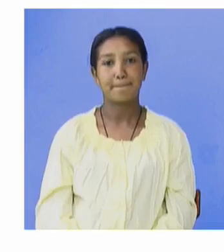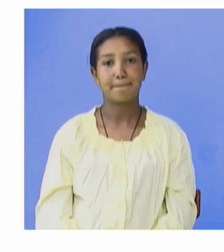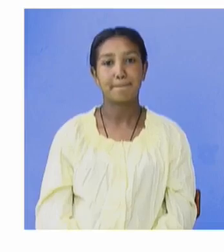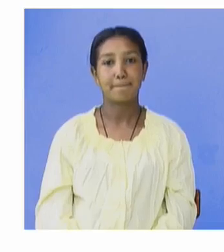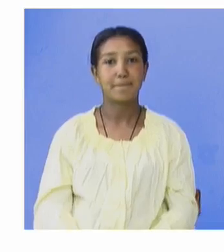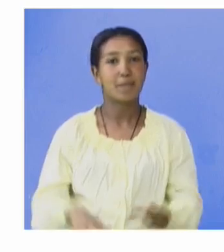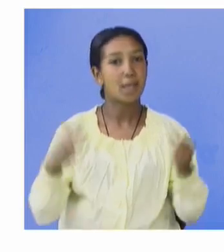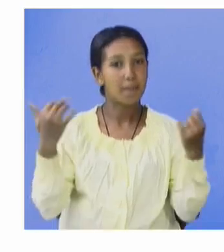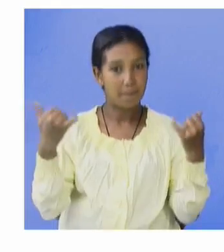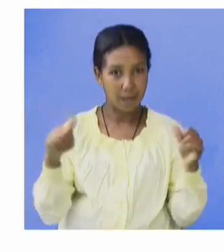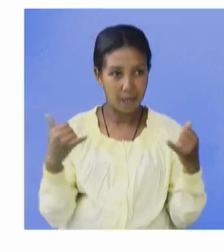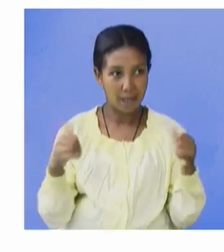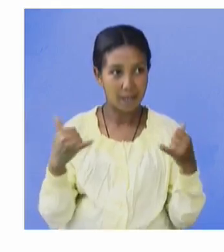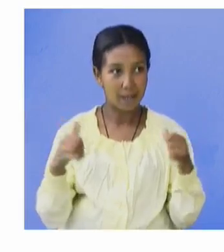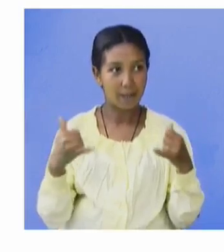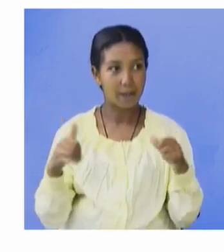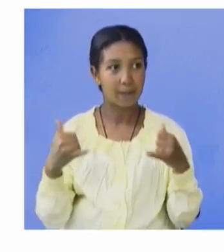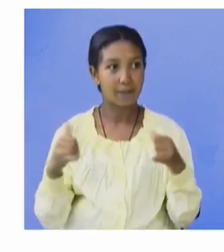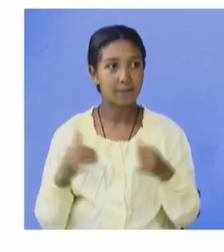play,